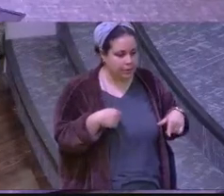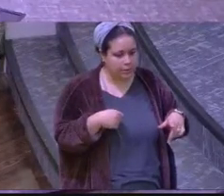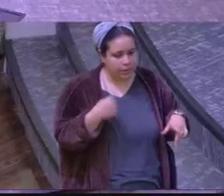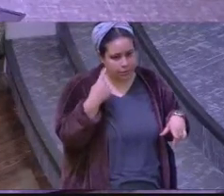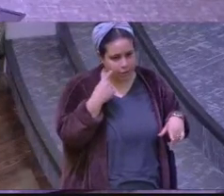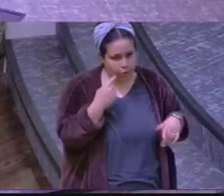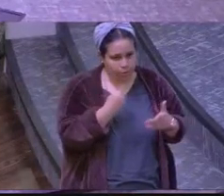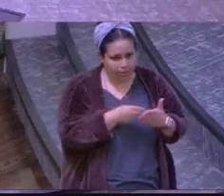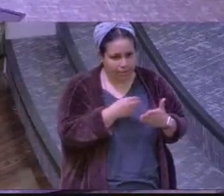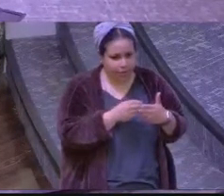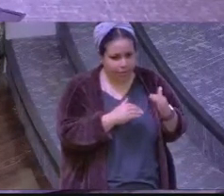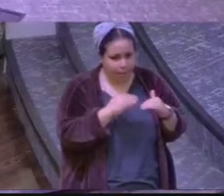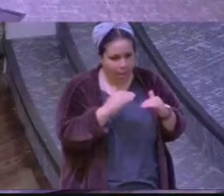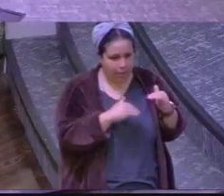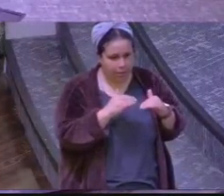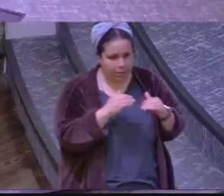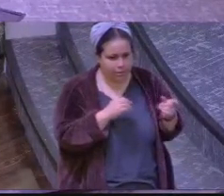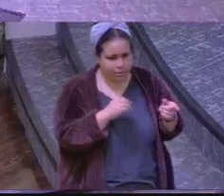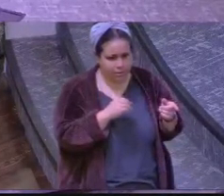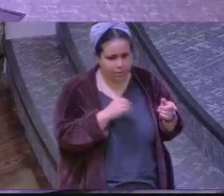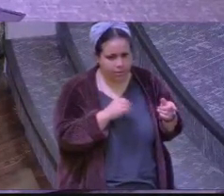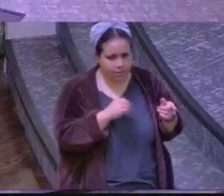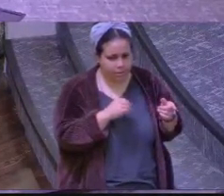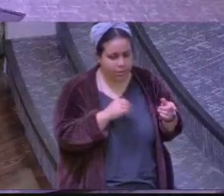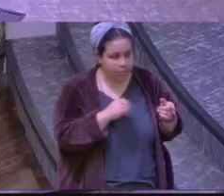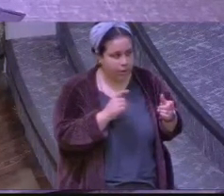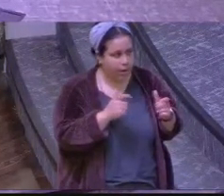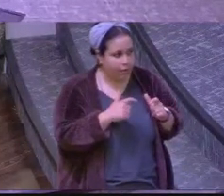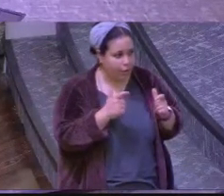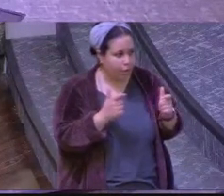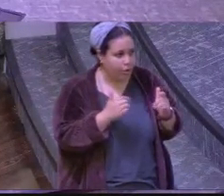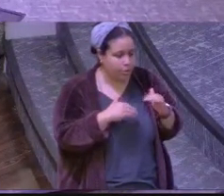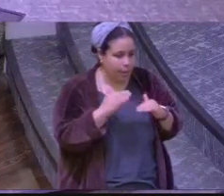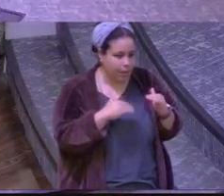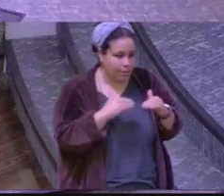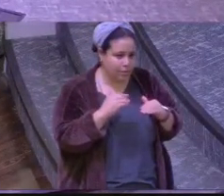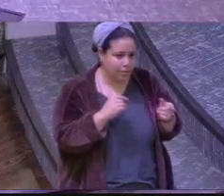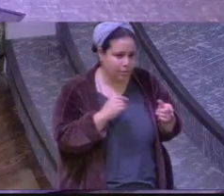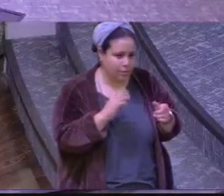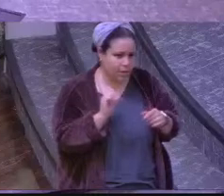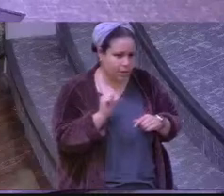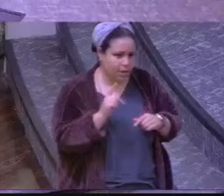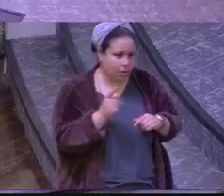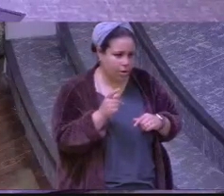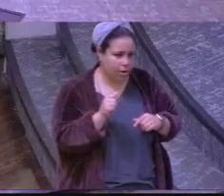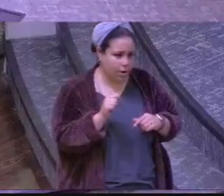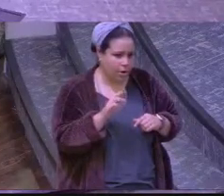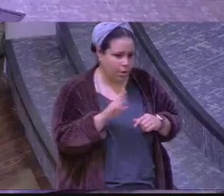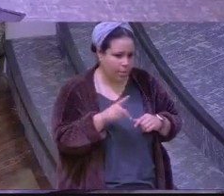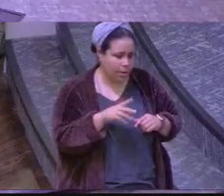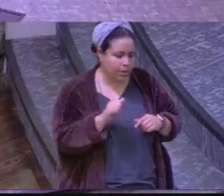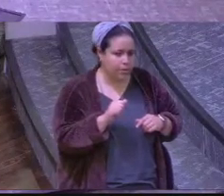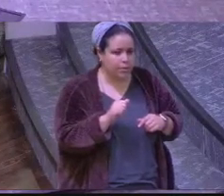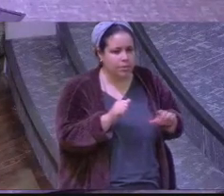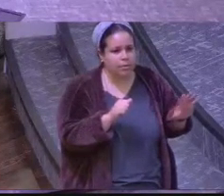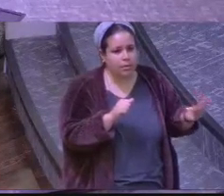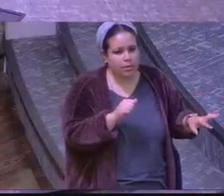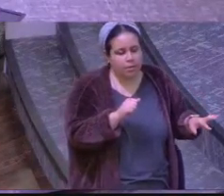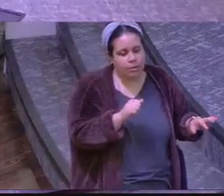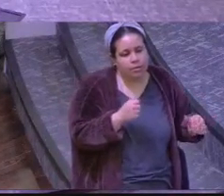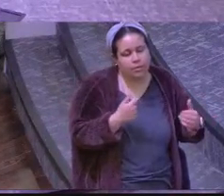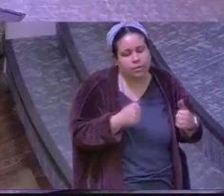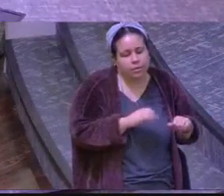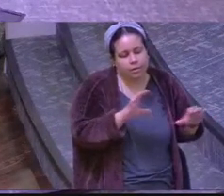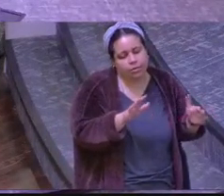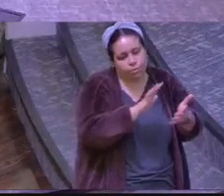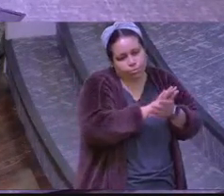fund balance, because right now districts have large fund balances. But then as the ARPA positions get absorbed, which we've tried to do, our